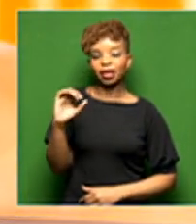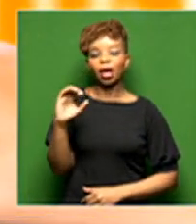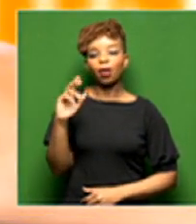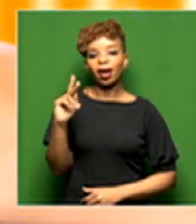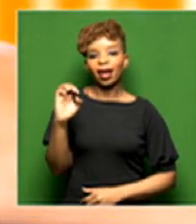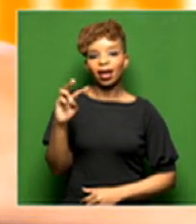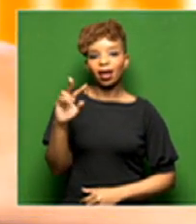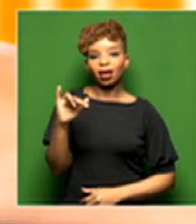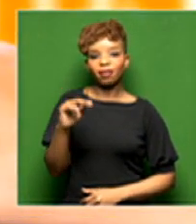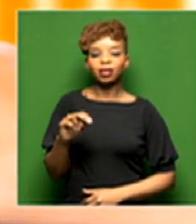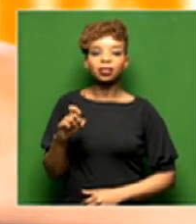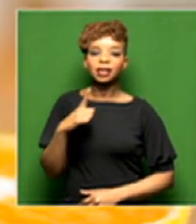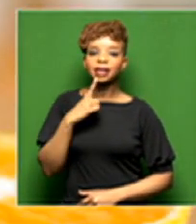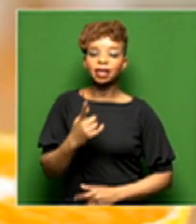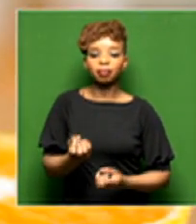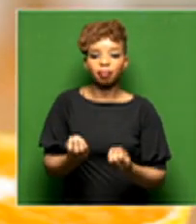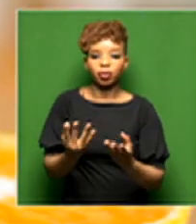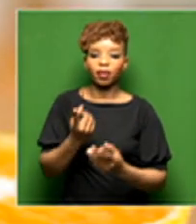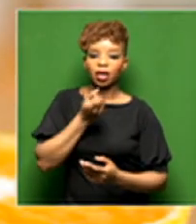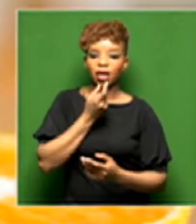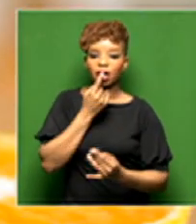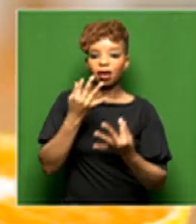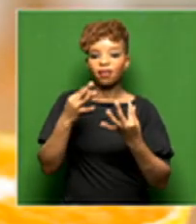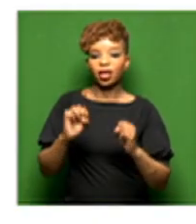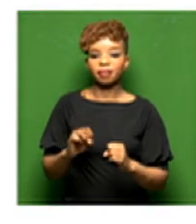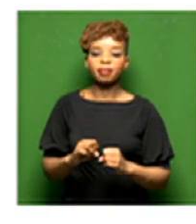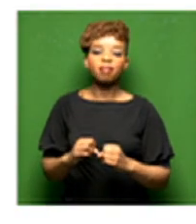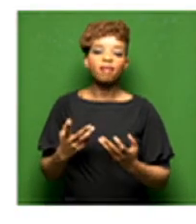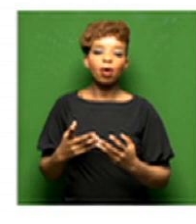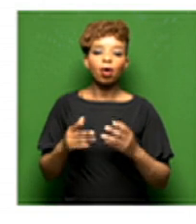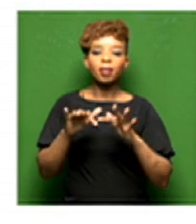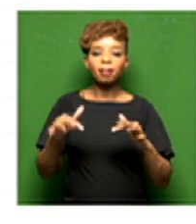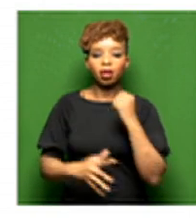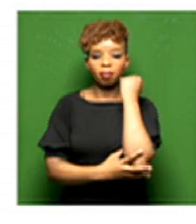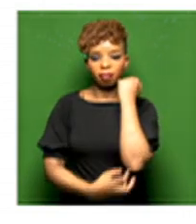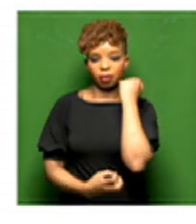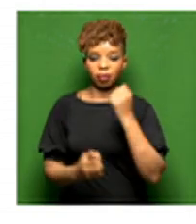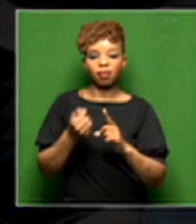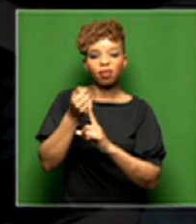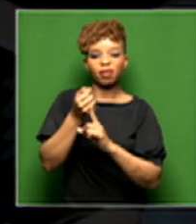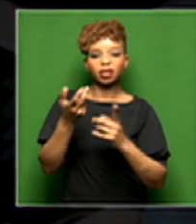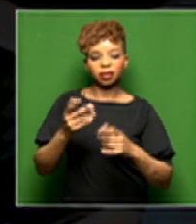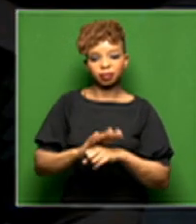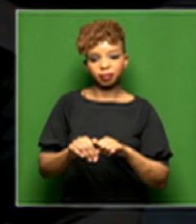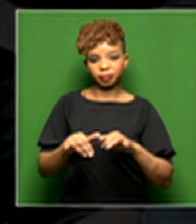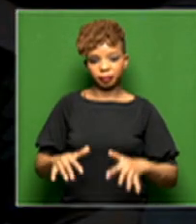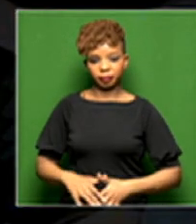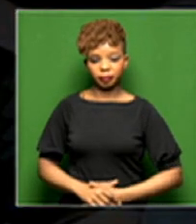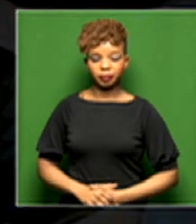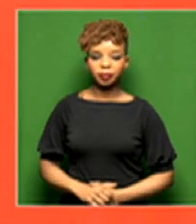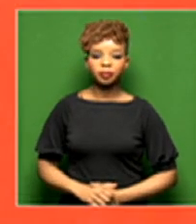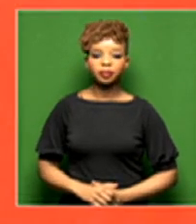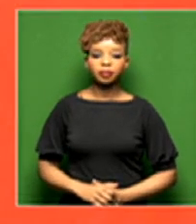that provides vulnerable South African communities with free immune boosters to help fight COVID-19. We'll have more in a moment.